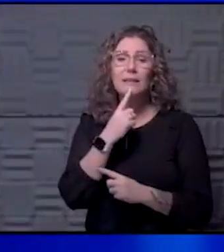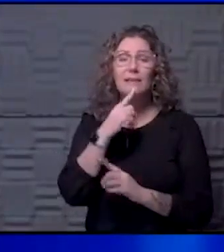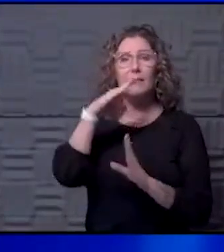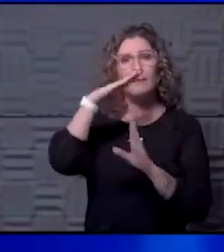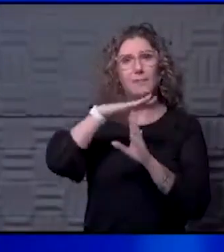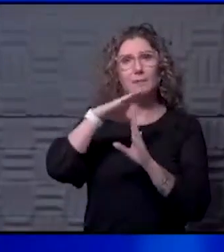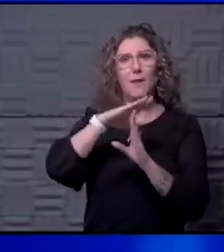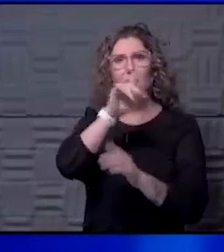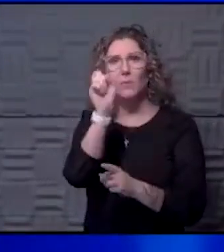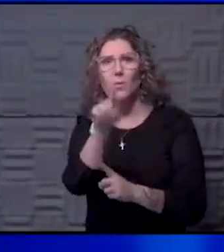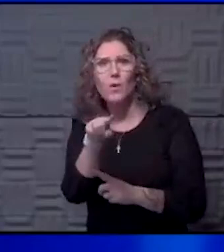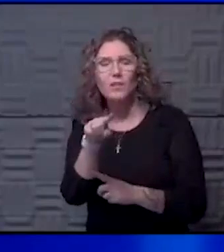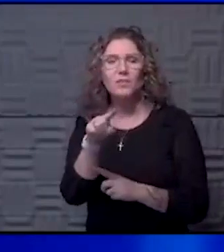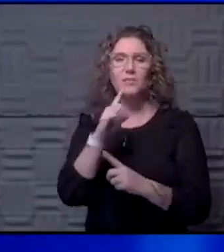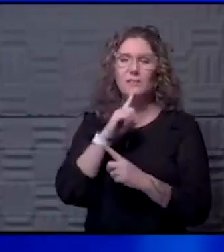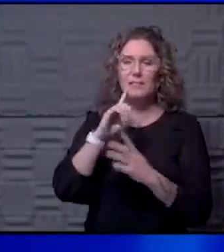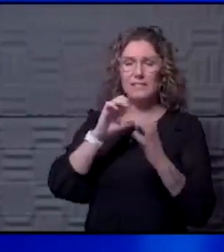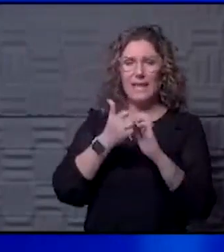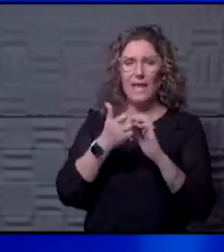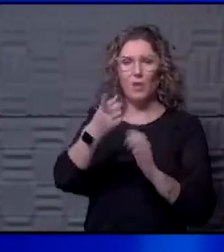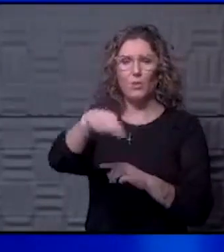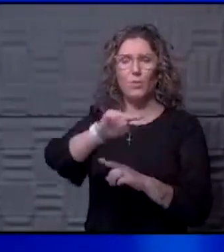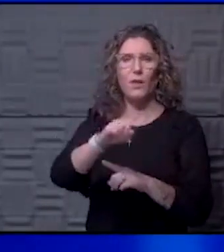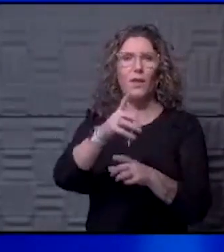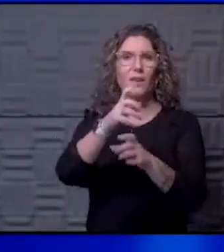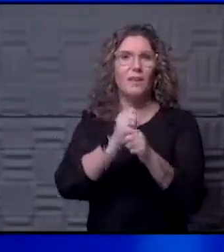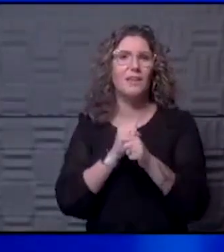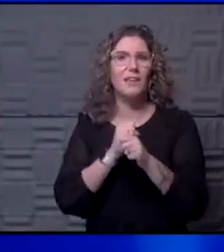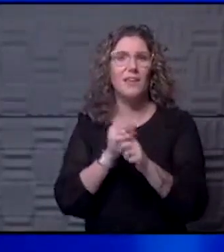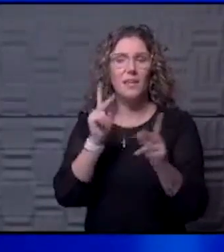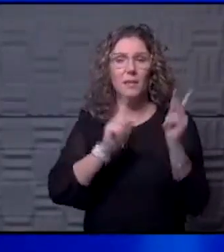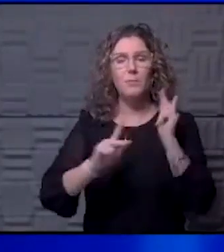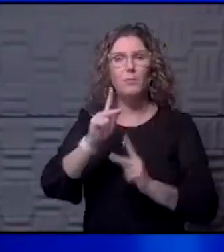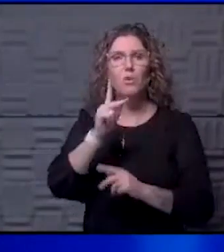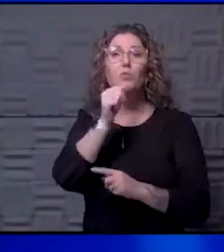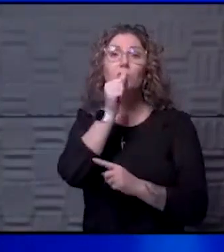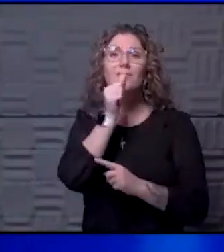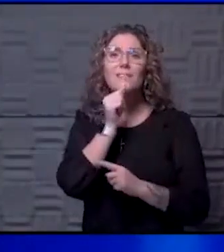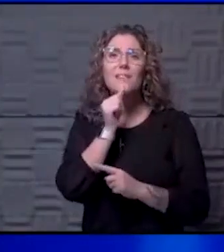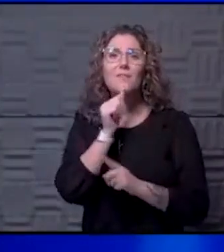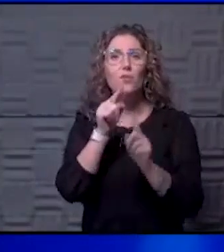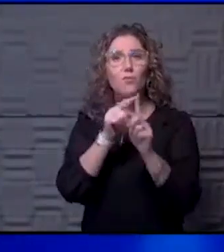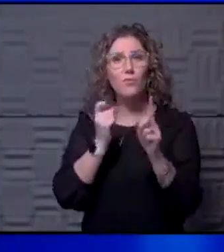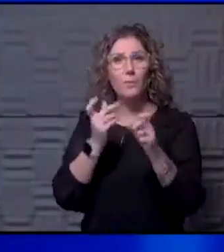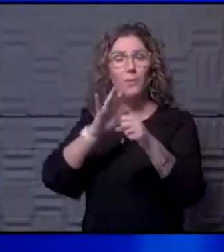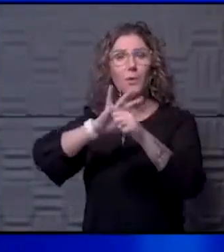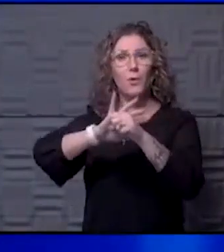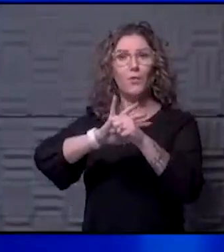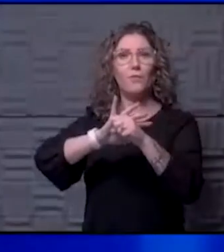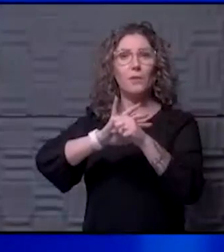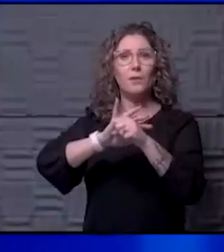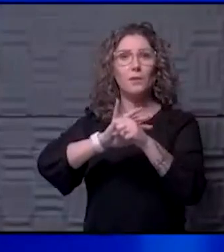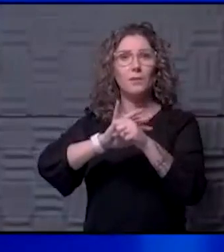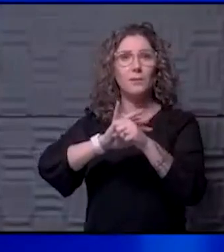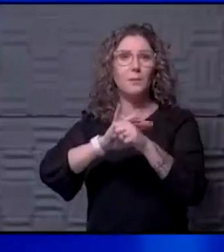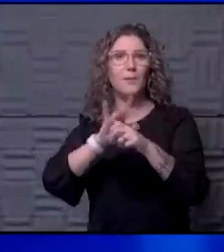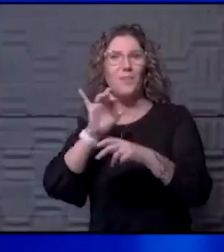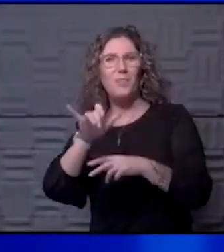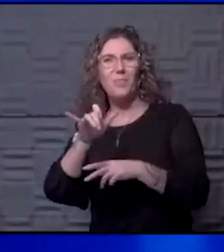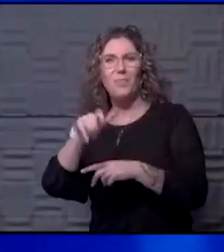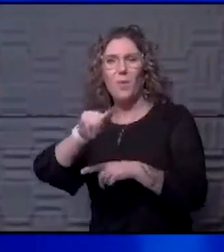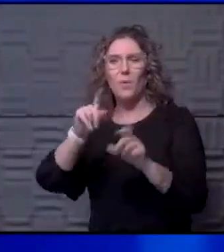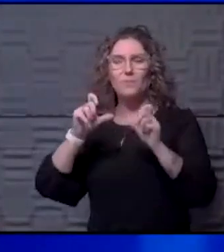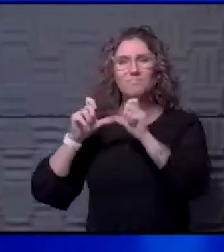to do with how do they get their people that are suffering from COVID, these long hauler